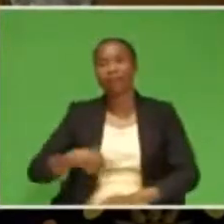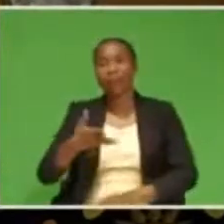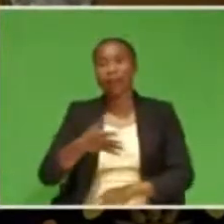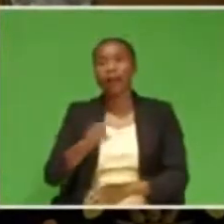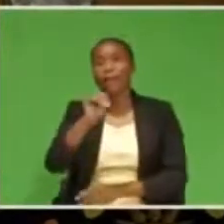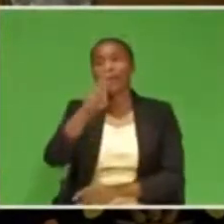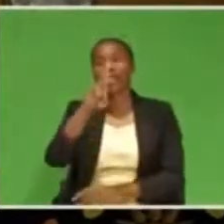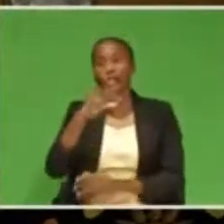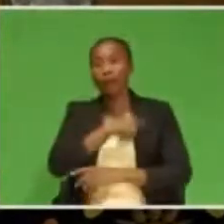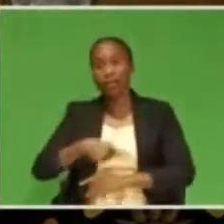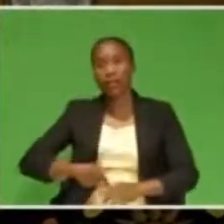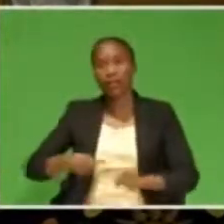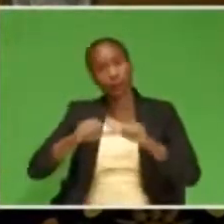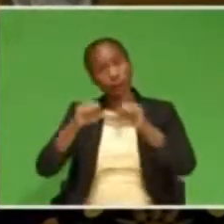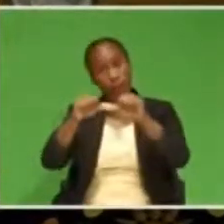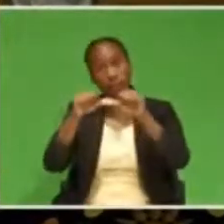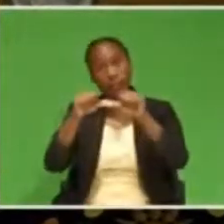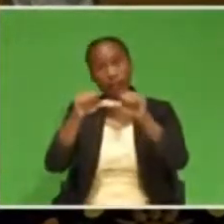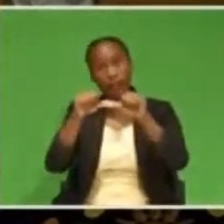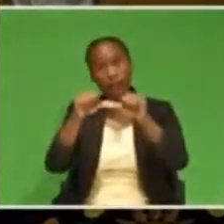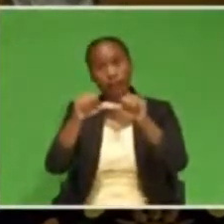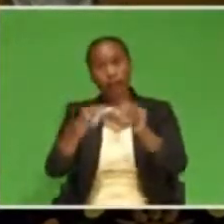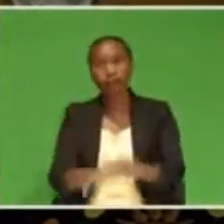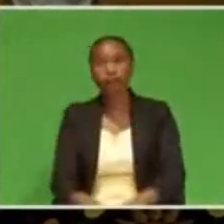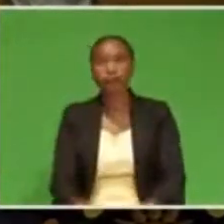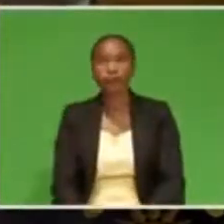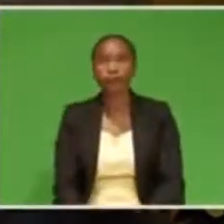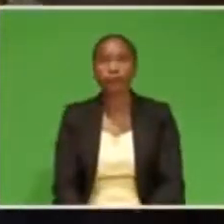Mr. President, proceed.